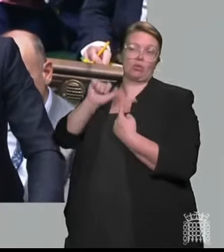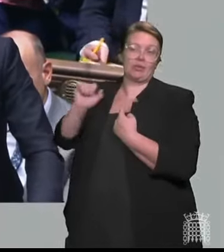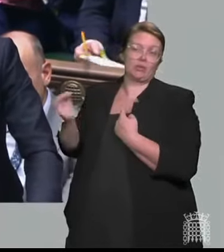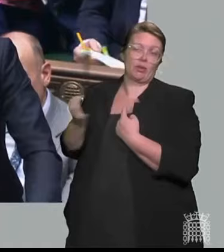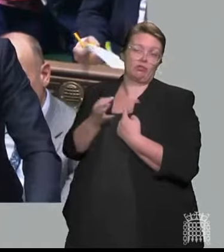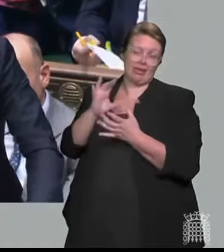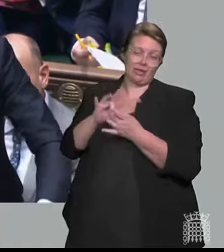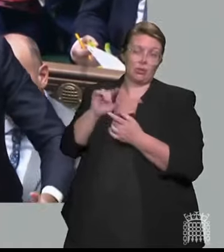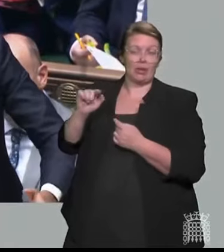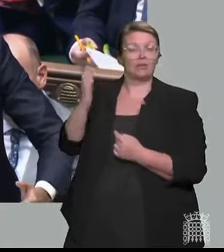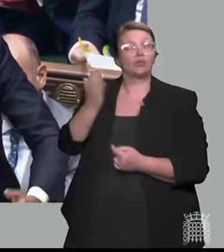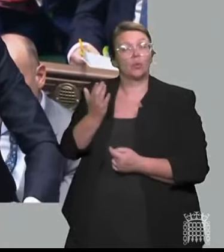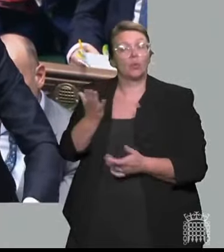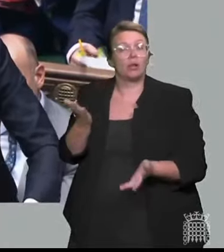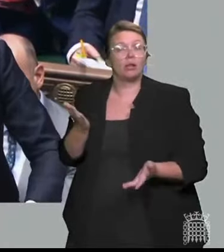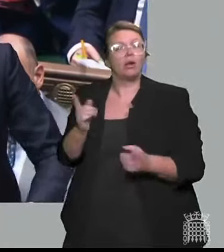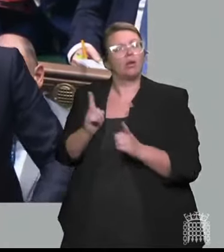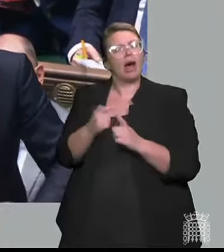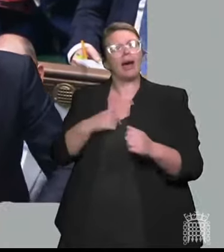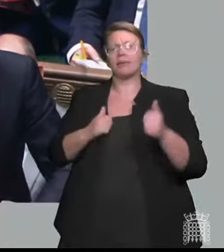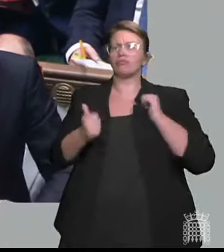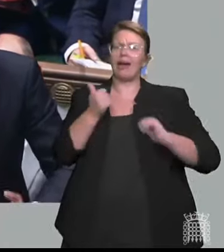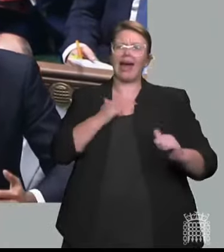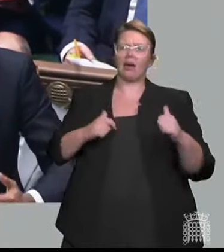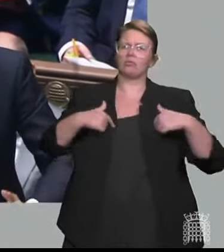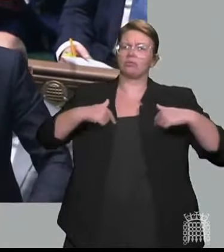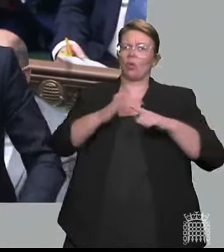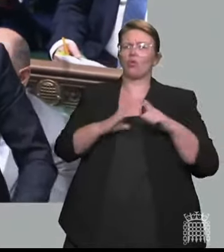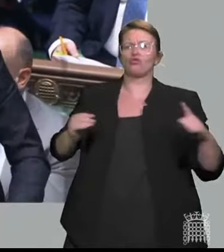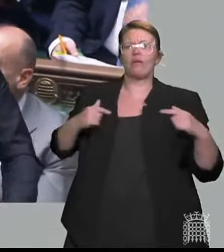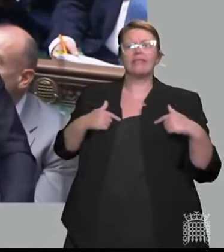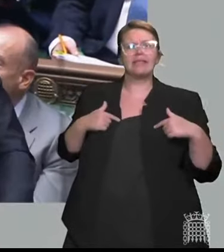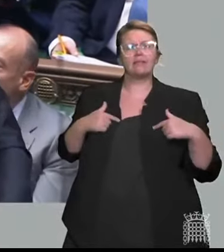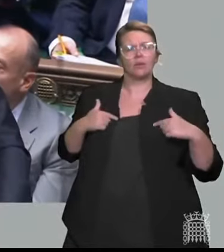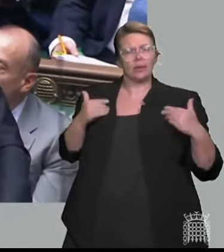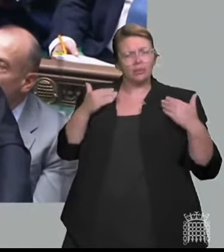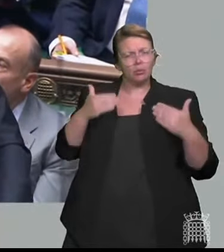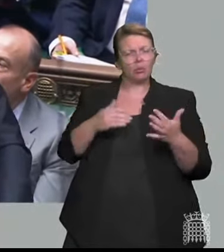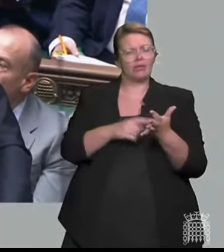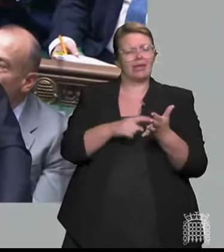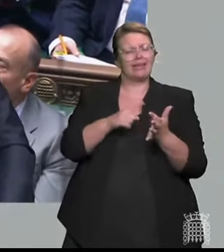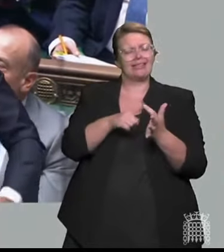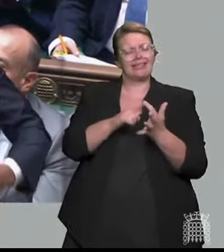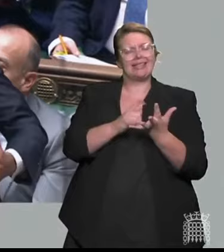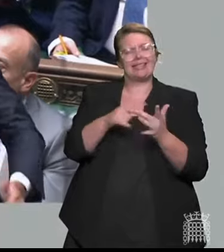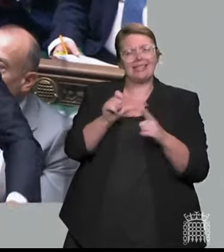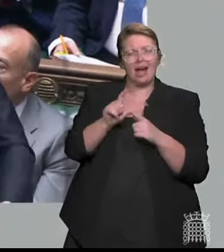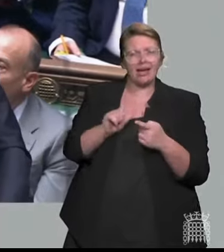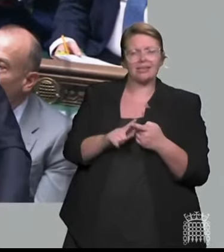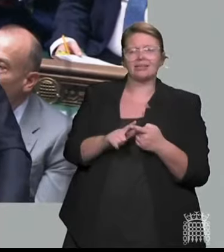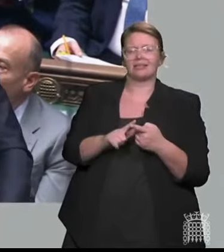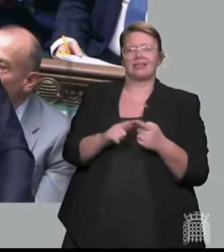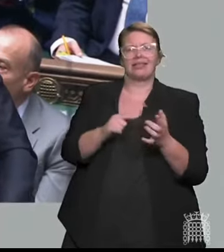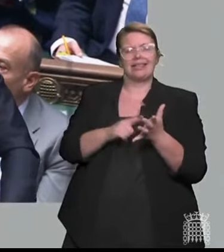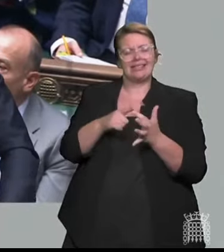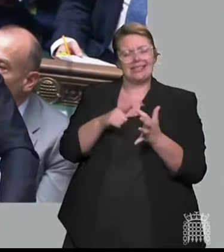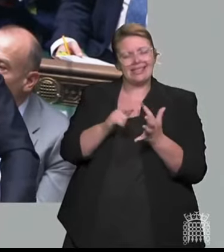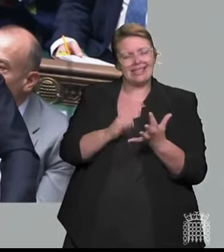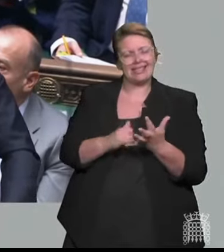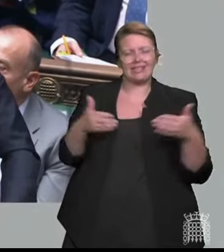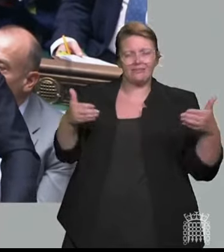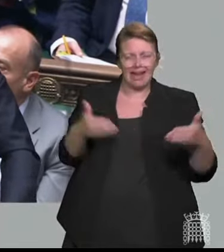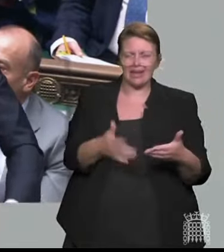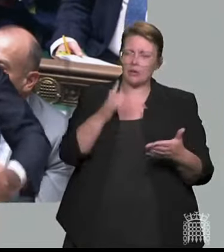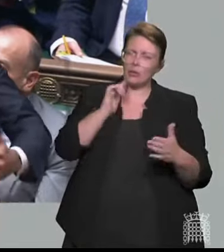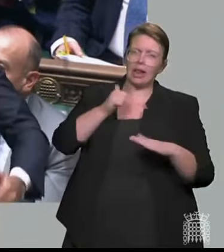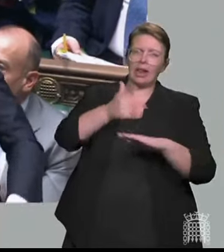he raised on the school. But more generally, I'm proud of what the government's doing in Teesside and the Tees Valley to support education, with the recent announcement of new